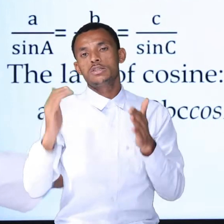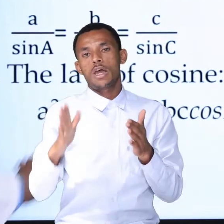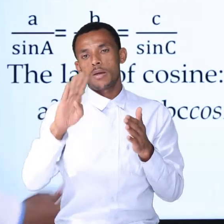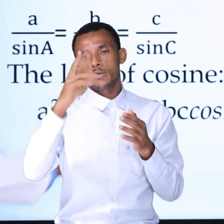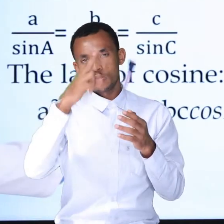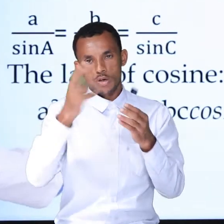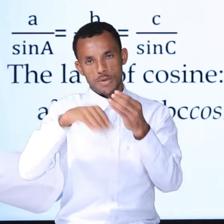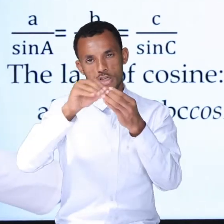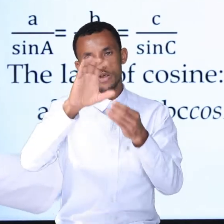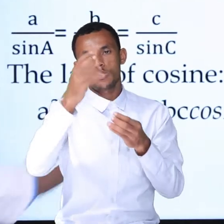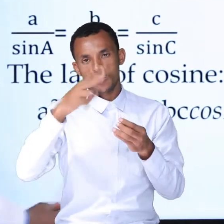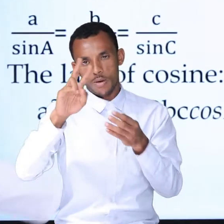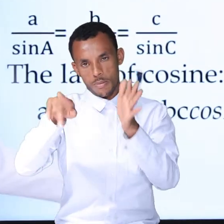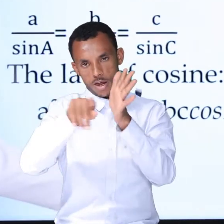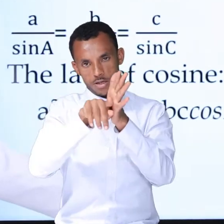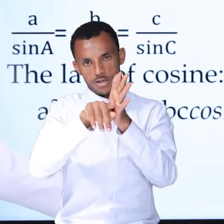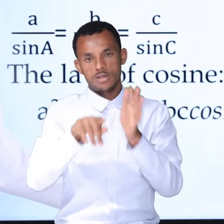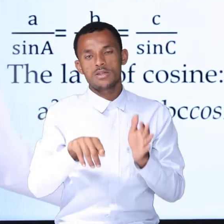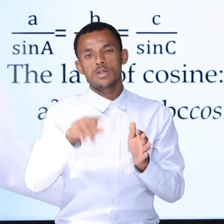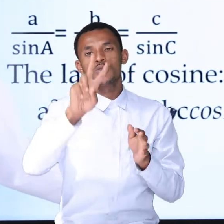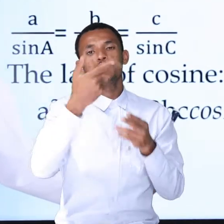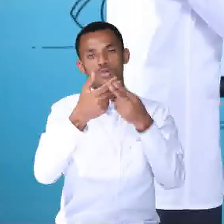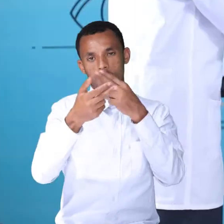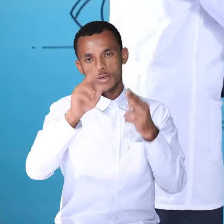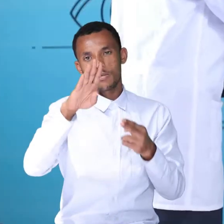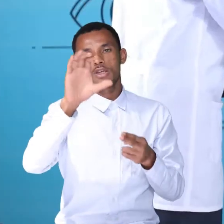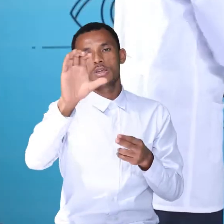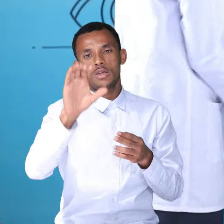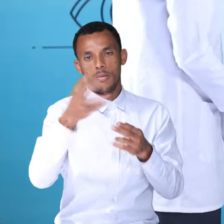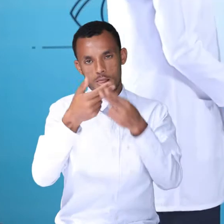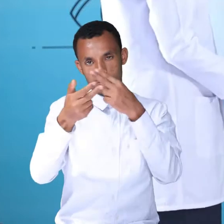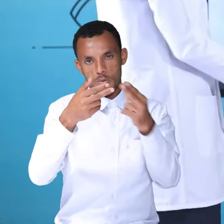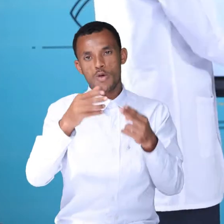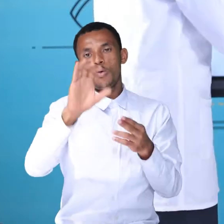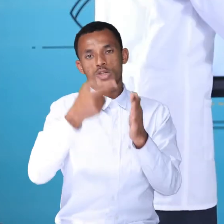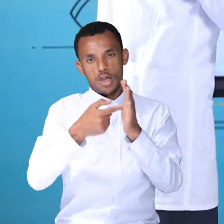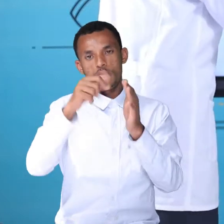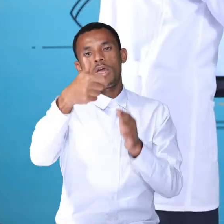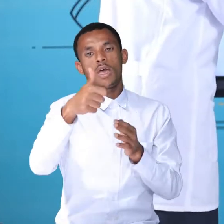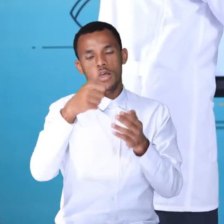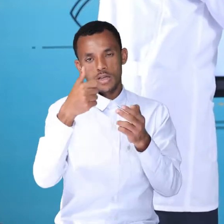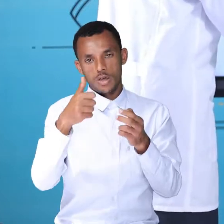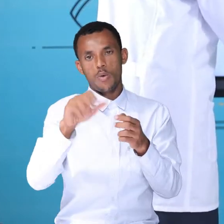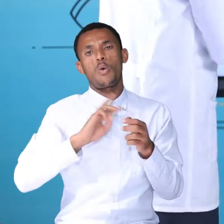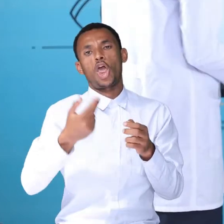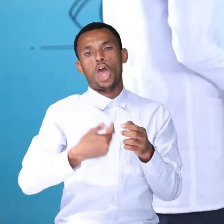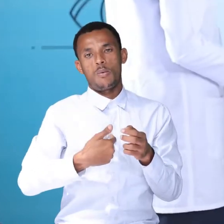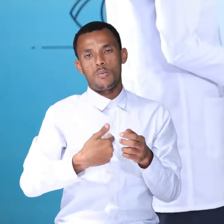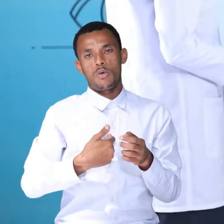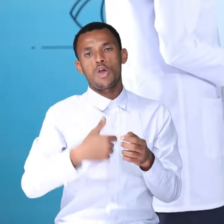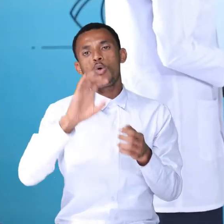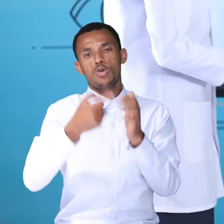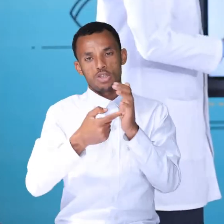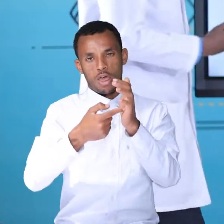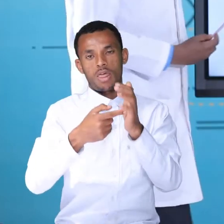plus C squared, minus 2 times BC multiplied by cosine of A. So we have